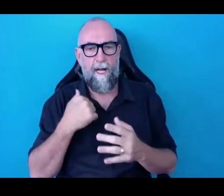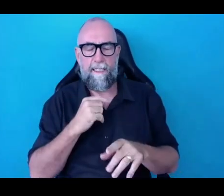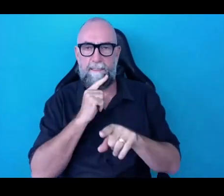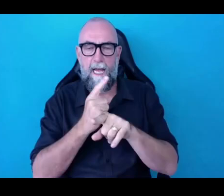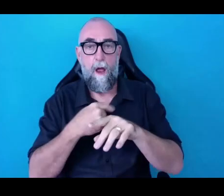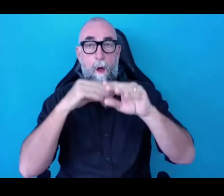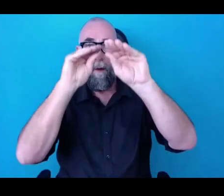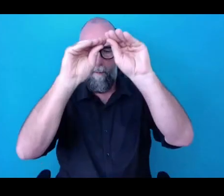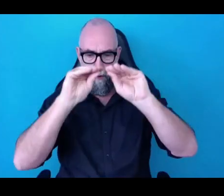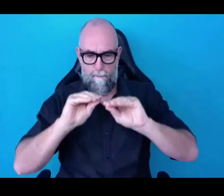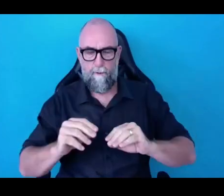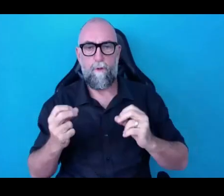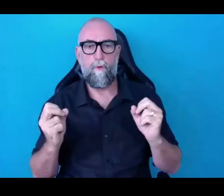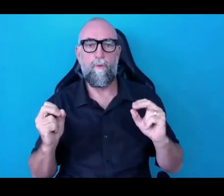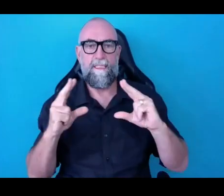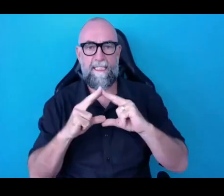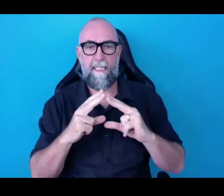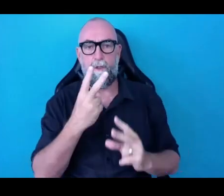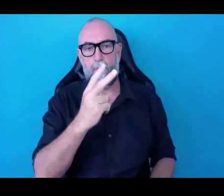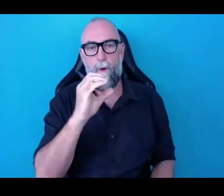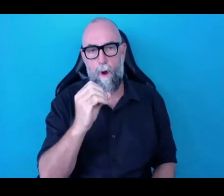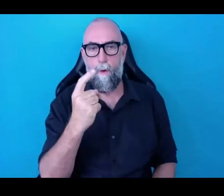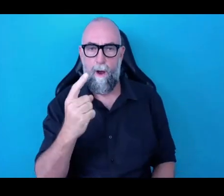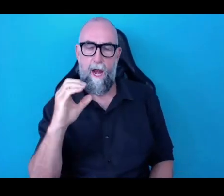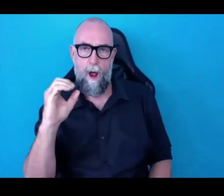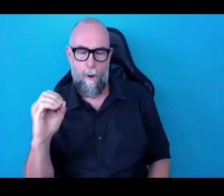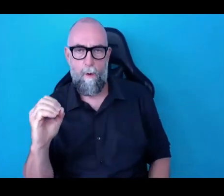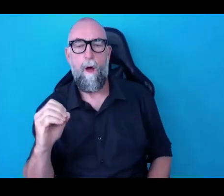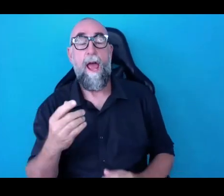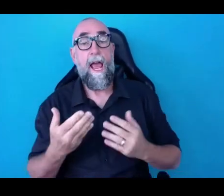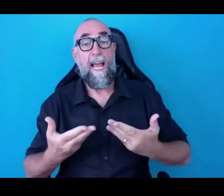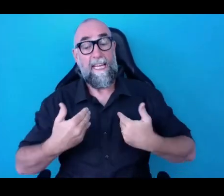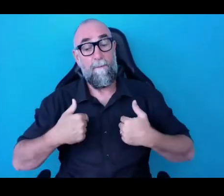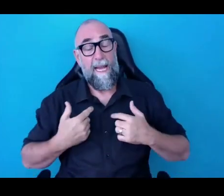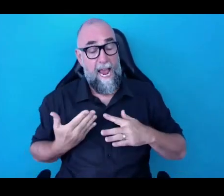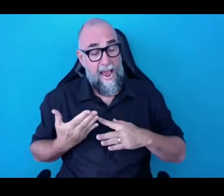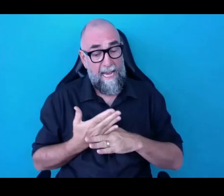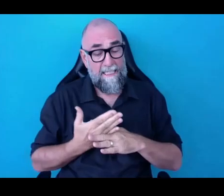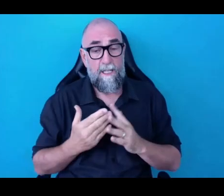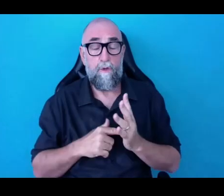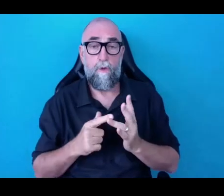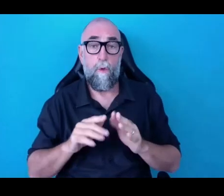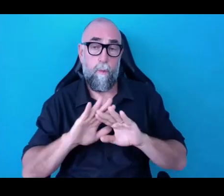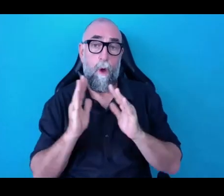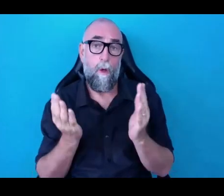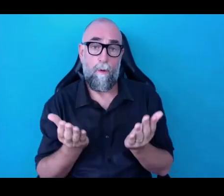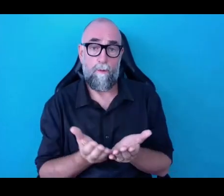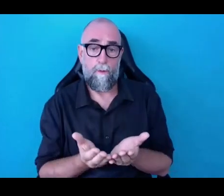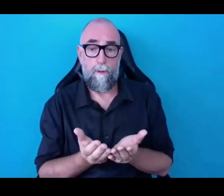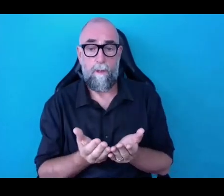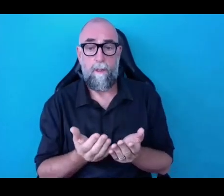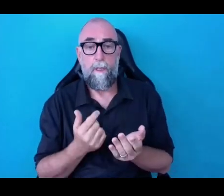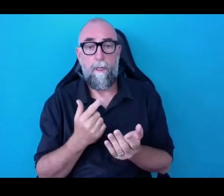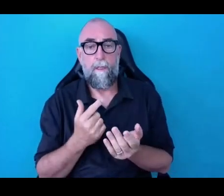and a platform to the rest of the world as a visual artist, and that was really important to me. Internationally, unless you